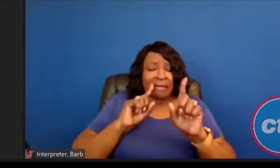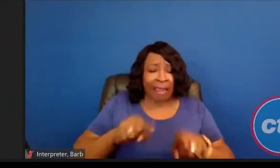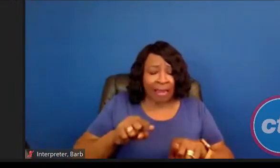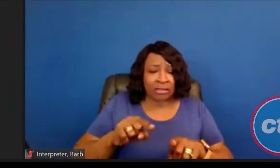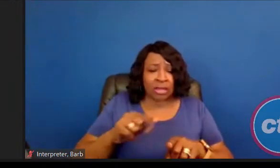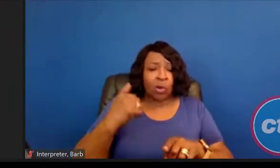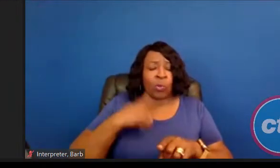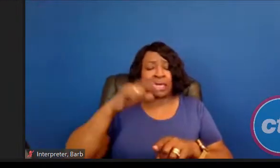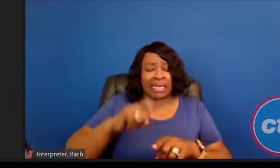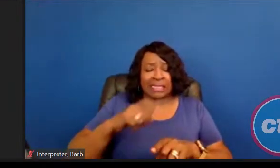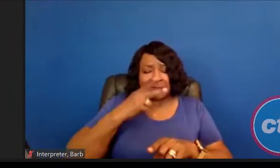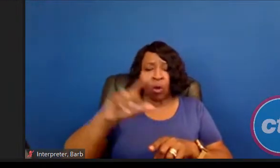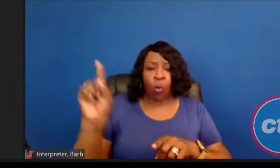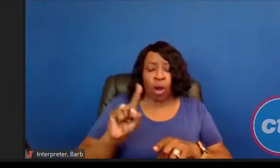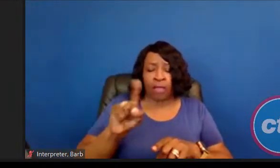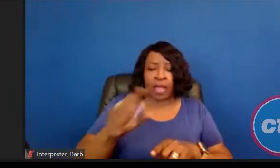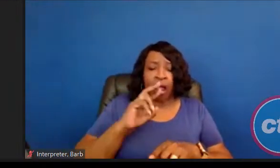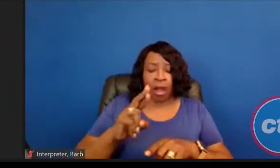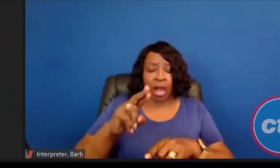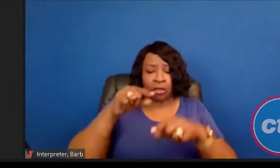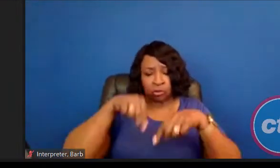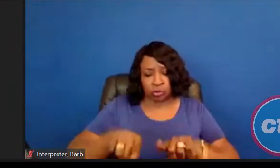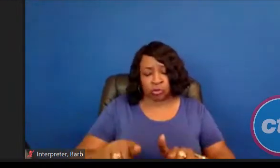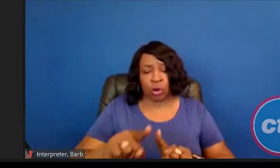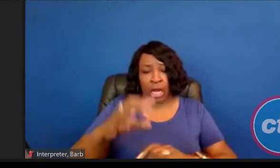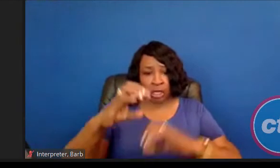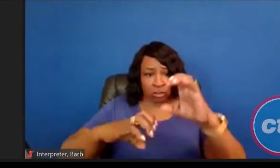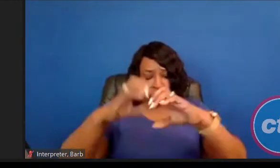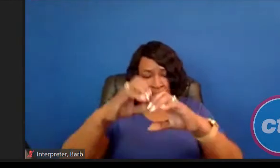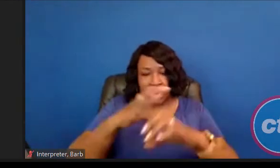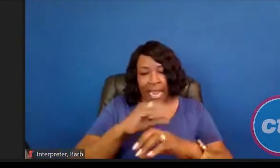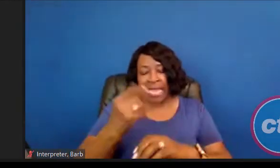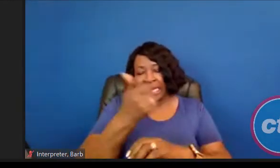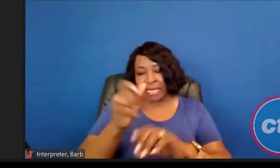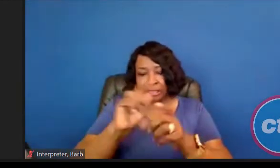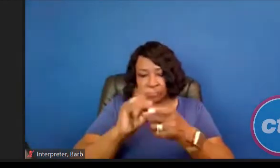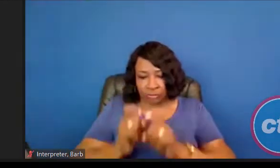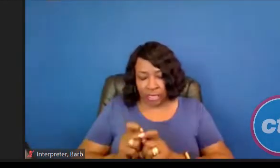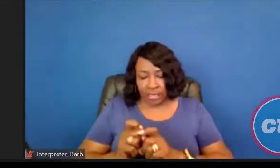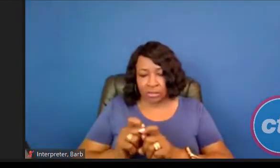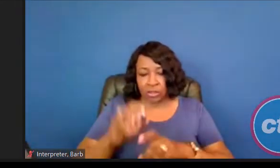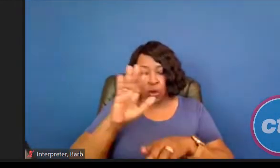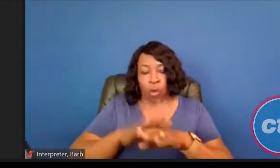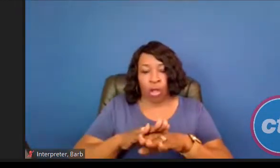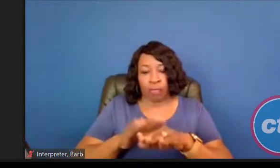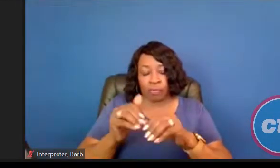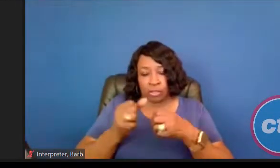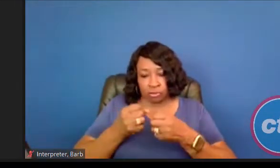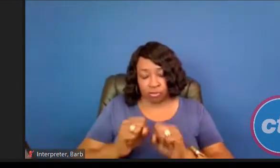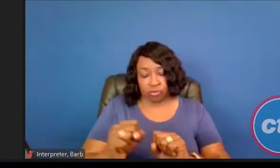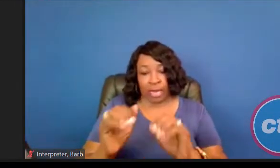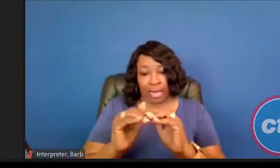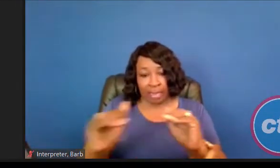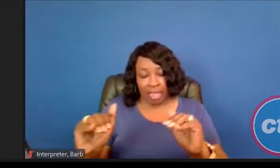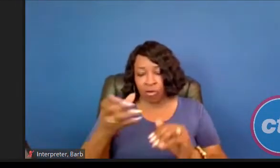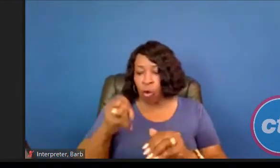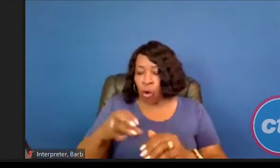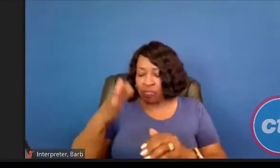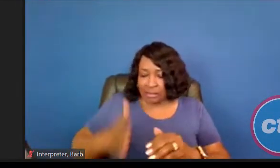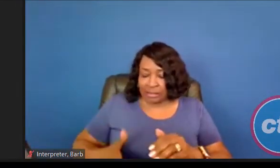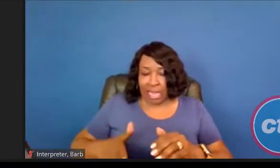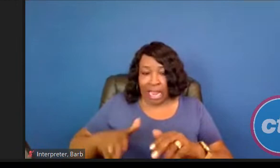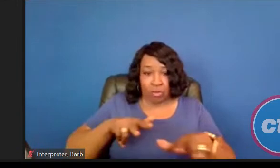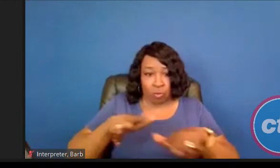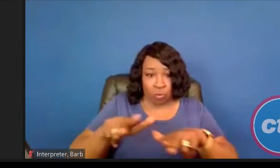what stage they are in construction and any modifications that are done on the street level or the sidewalk level. And then we would